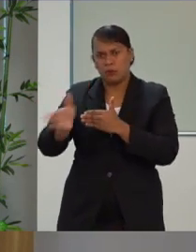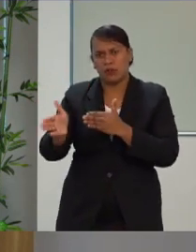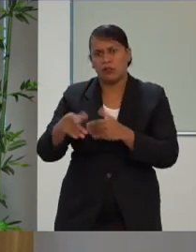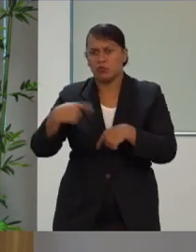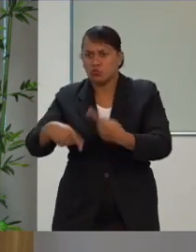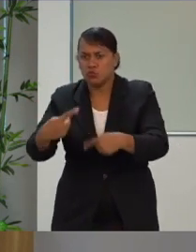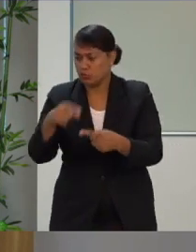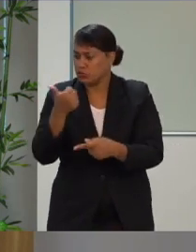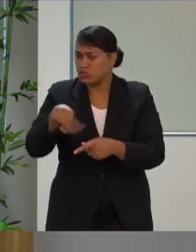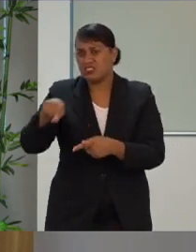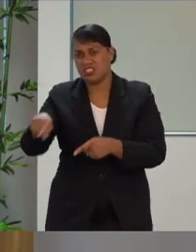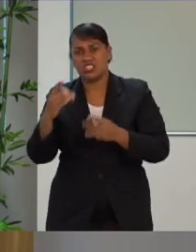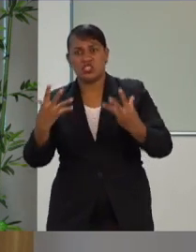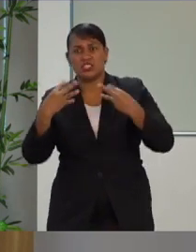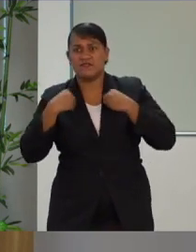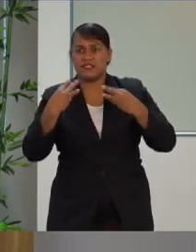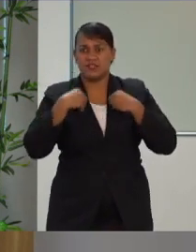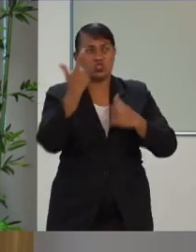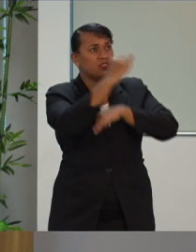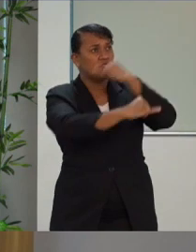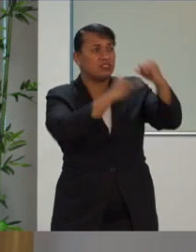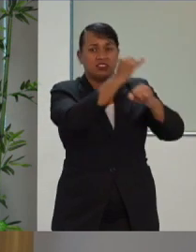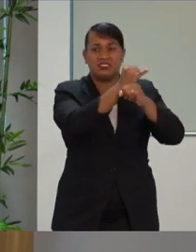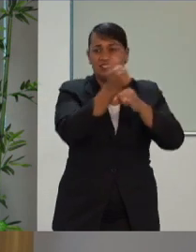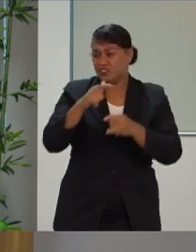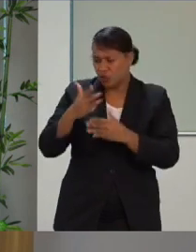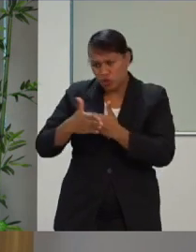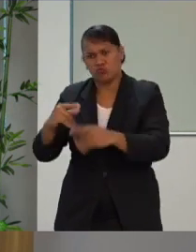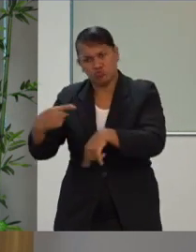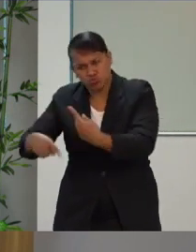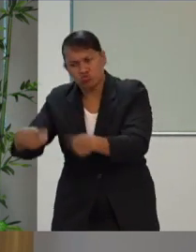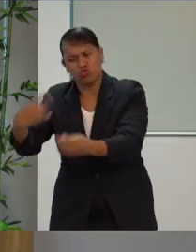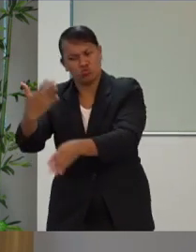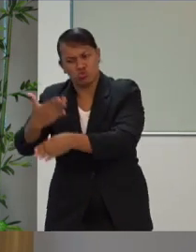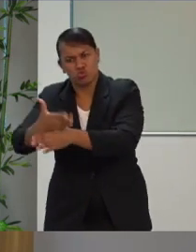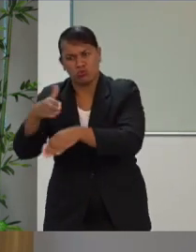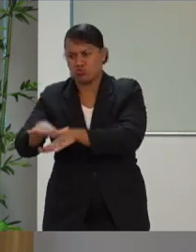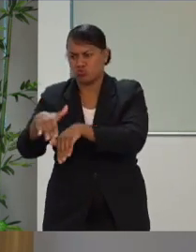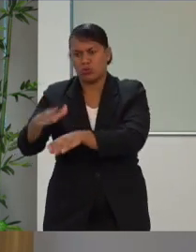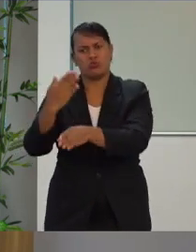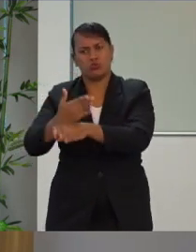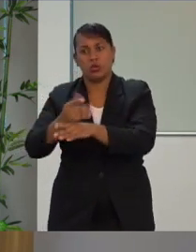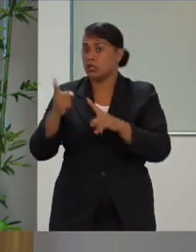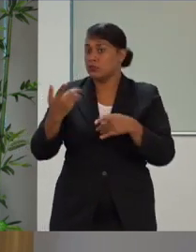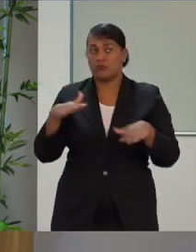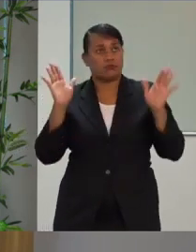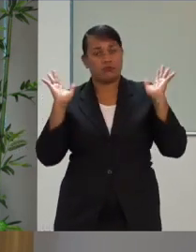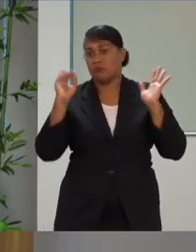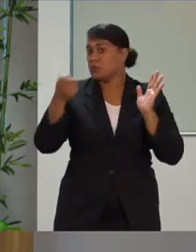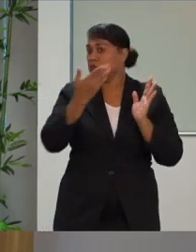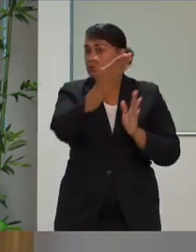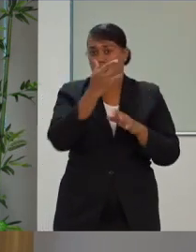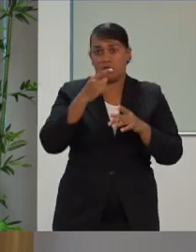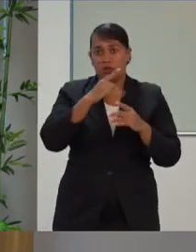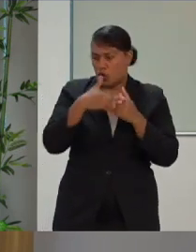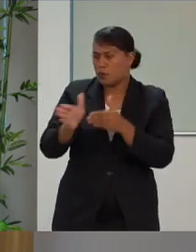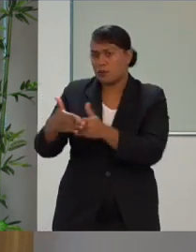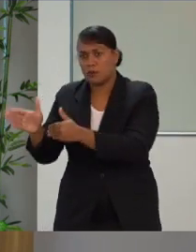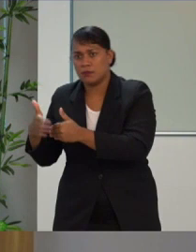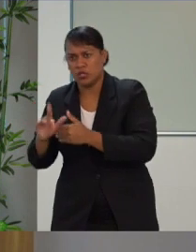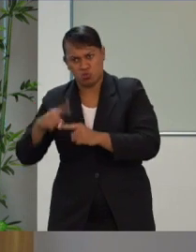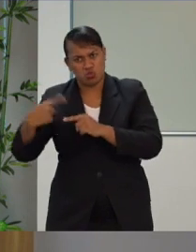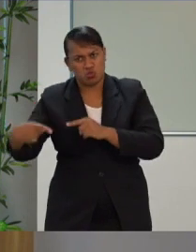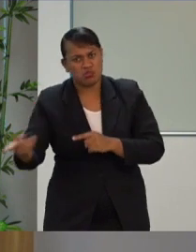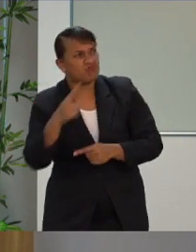some actually who do have orders. There are some of them who've said that, look, we need to remain open just to fulfill the